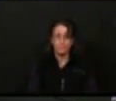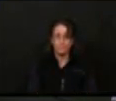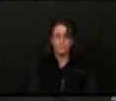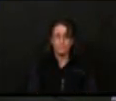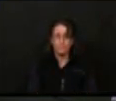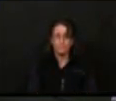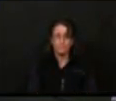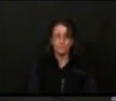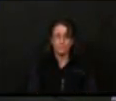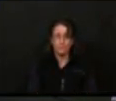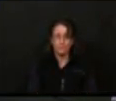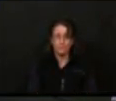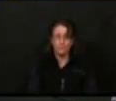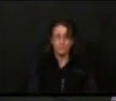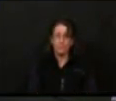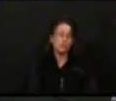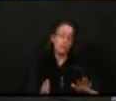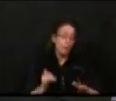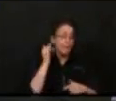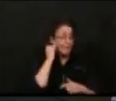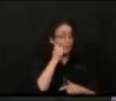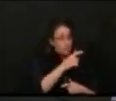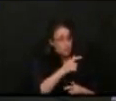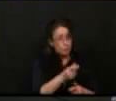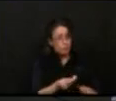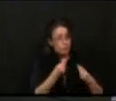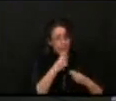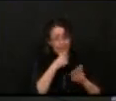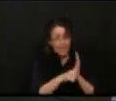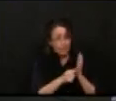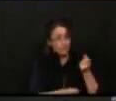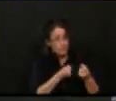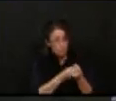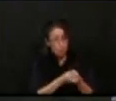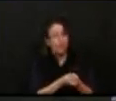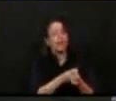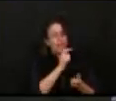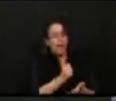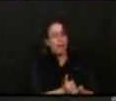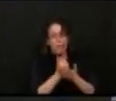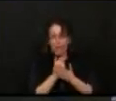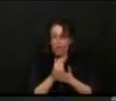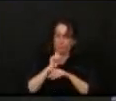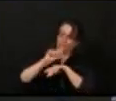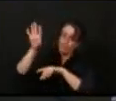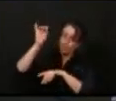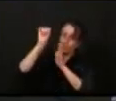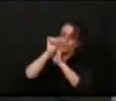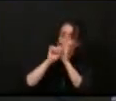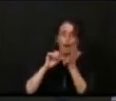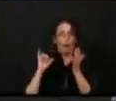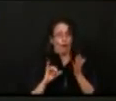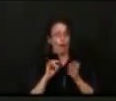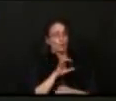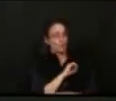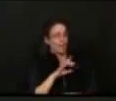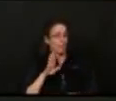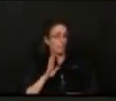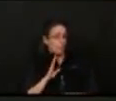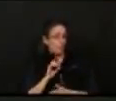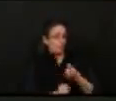just wanted to say with your support, we'd be able to do that, and we're here to answer any questions that you might have. Maybe you could